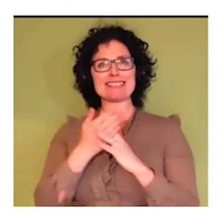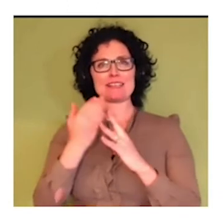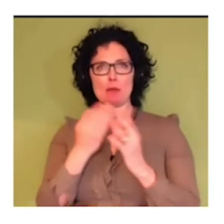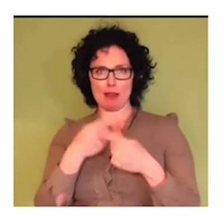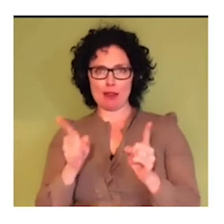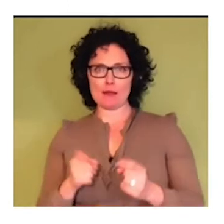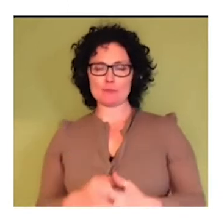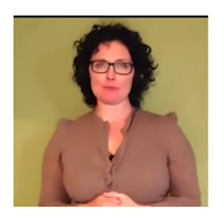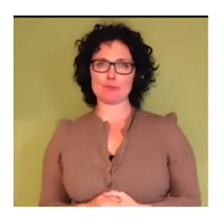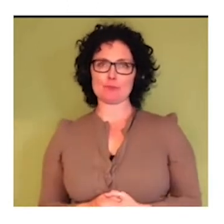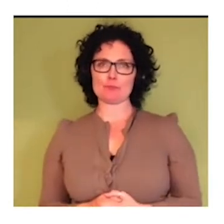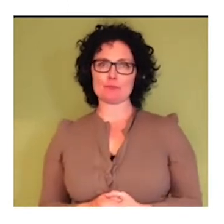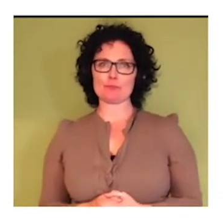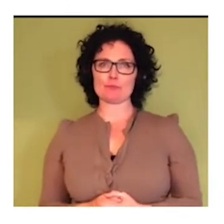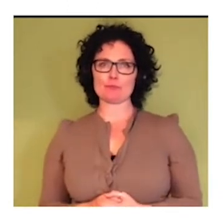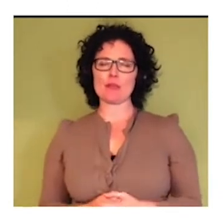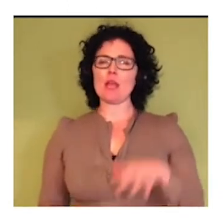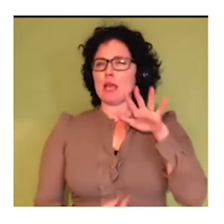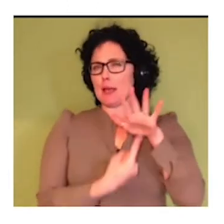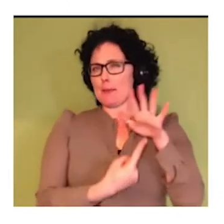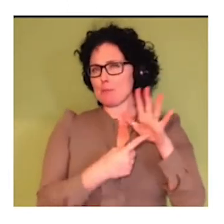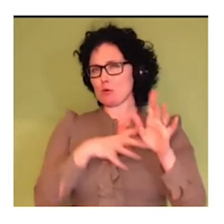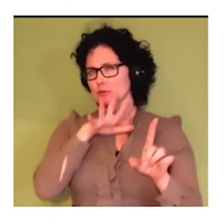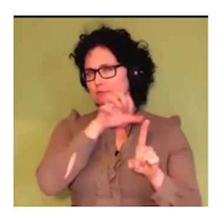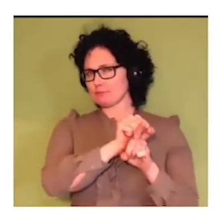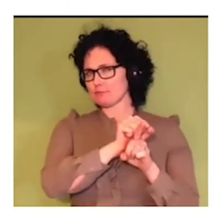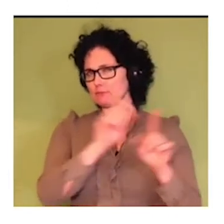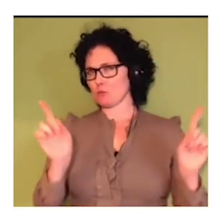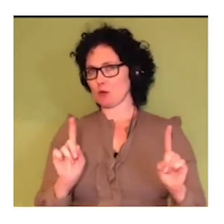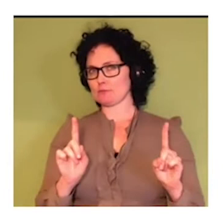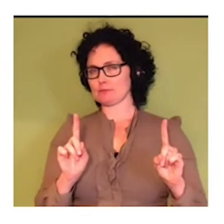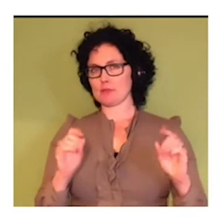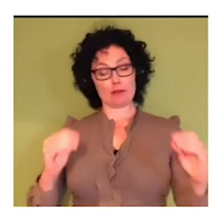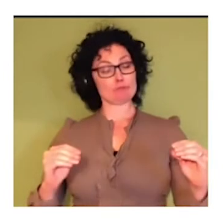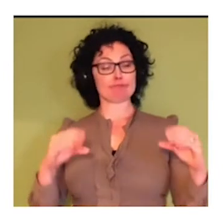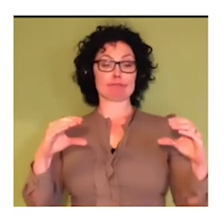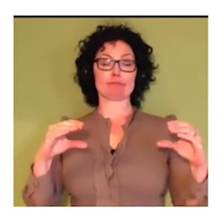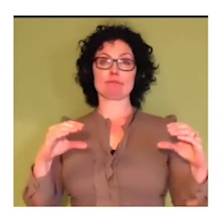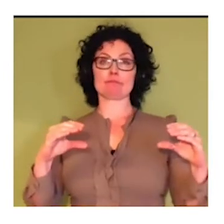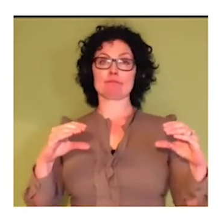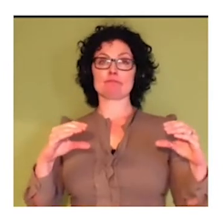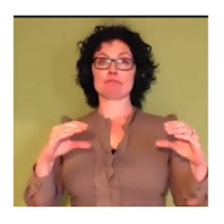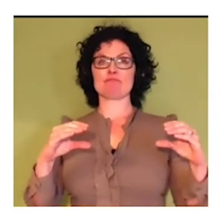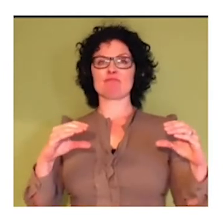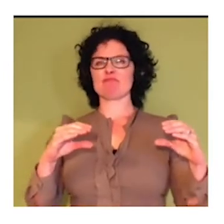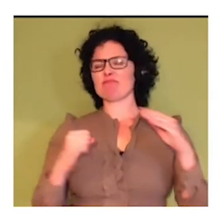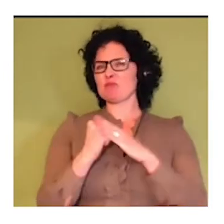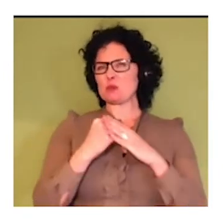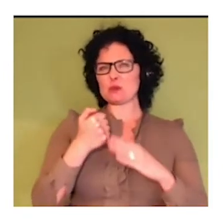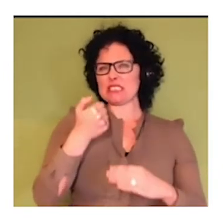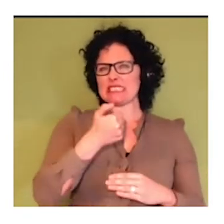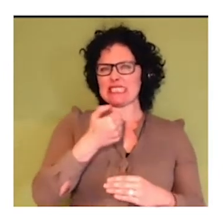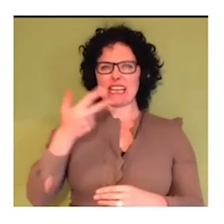So I think the critical thing to note is that simply raising the font size to, for example, 16, 18 or